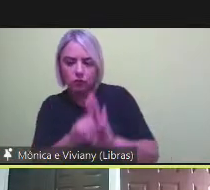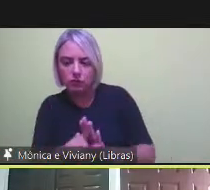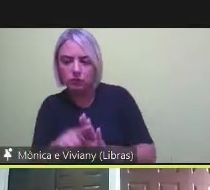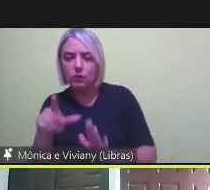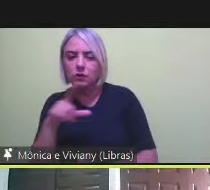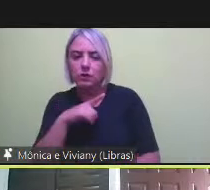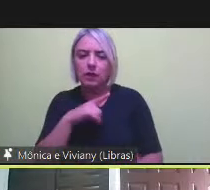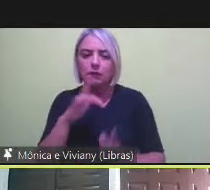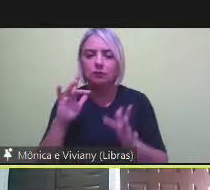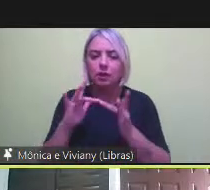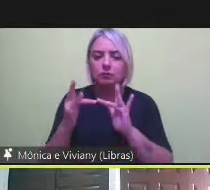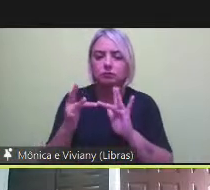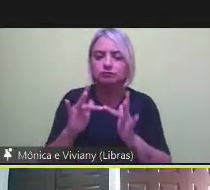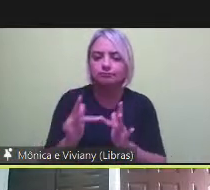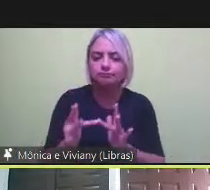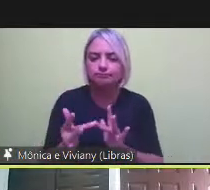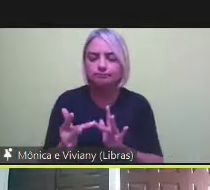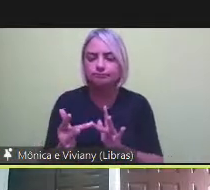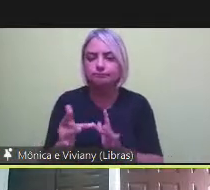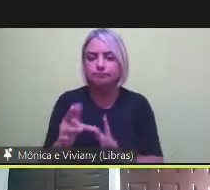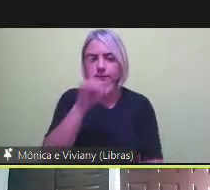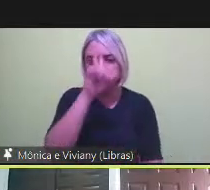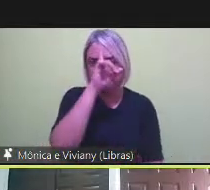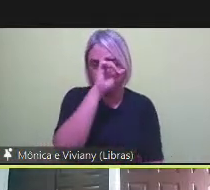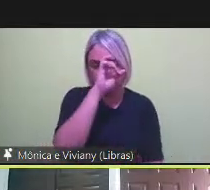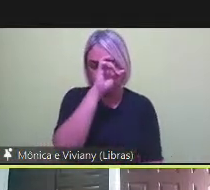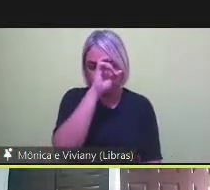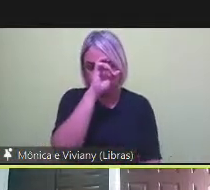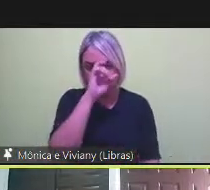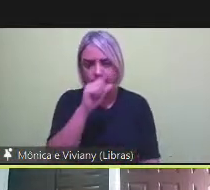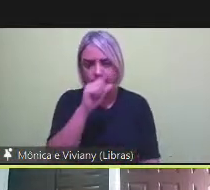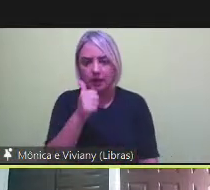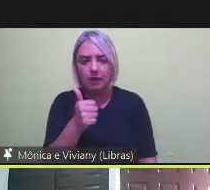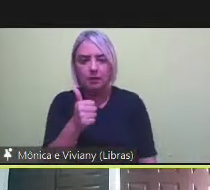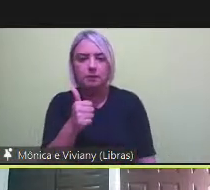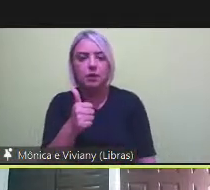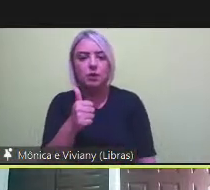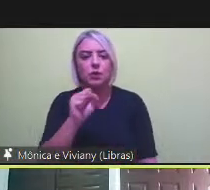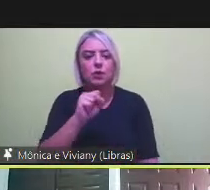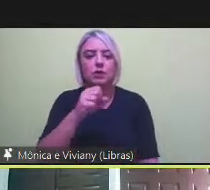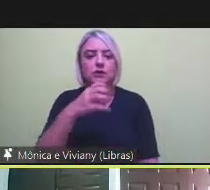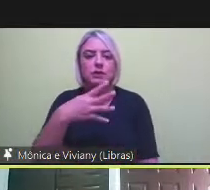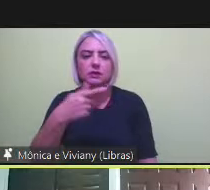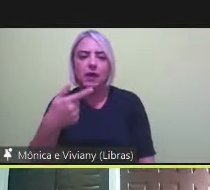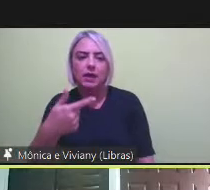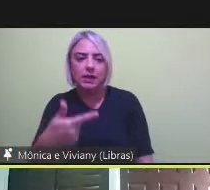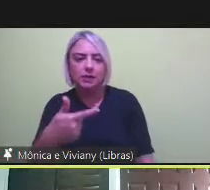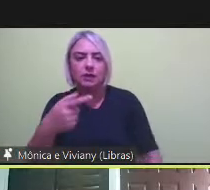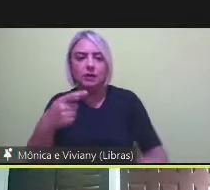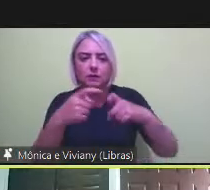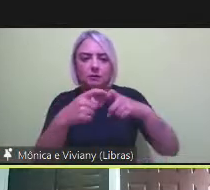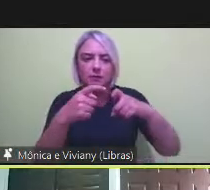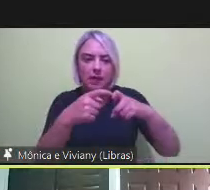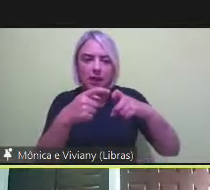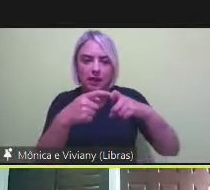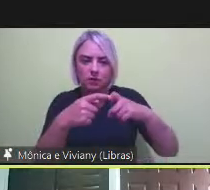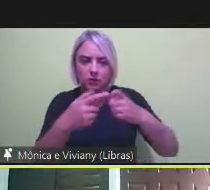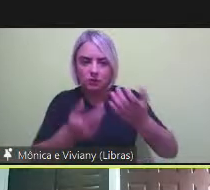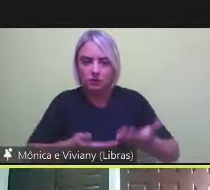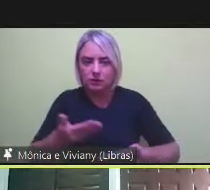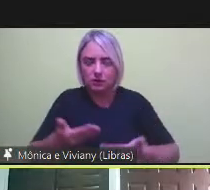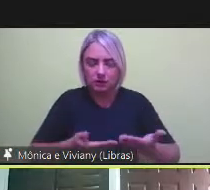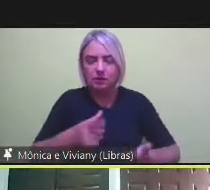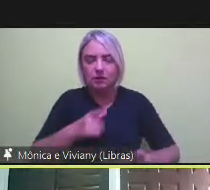1,842 physicians in this service, and then we also have the private hospitals